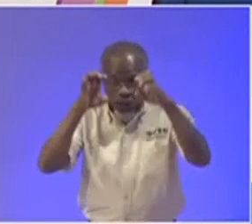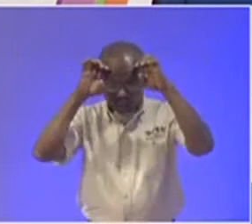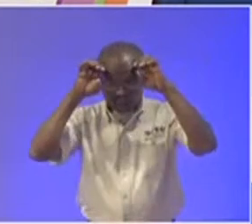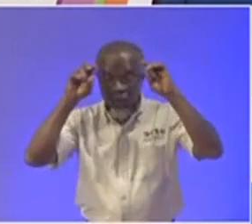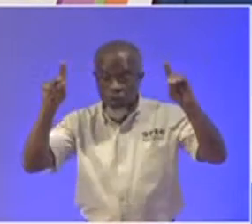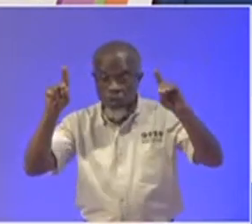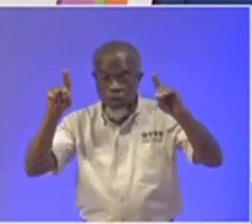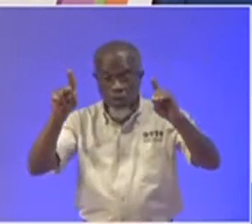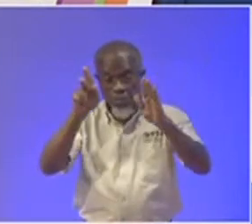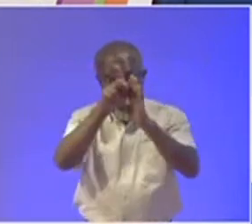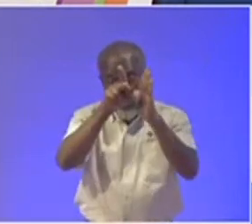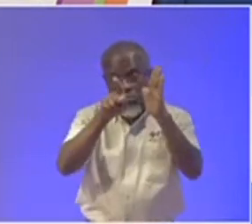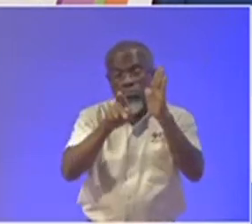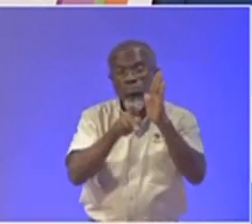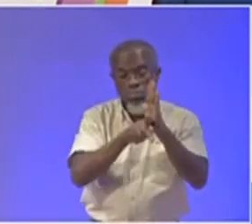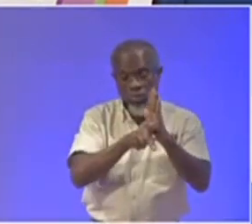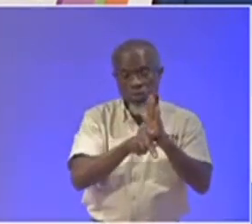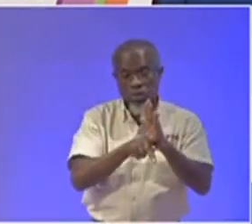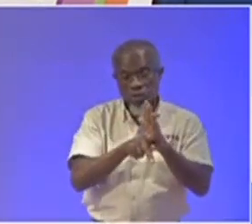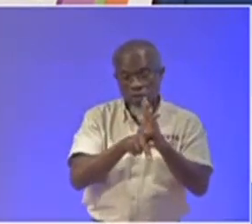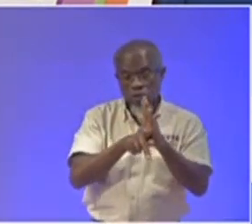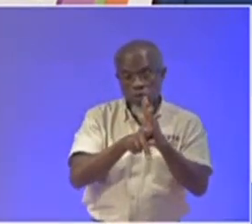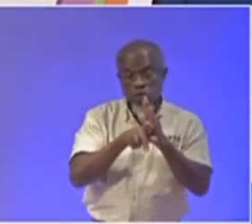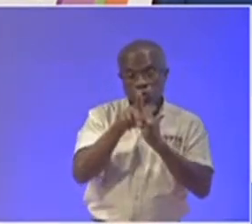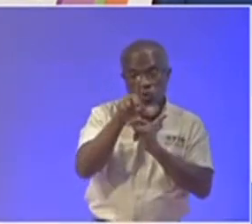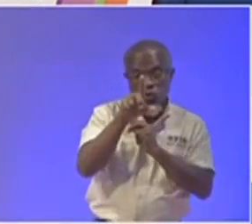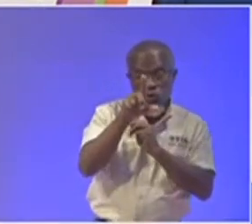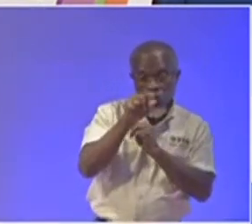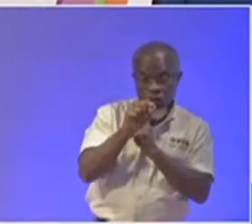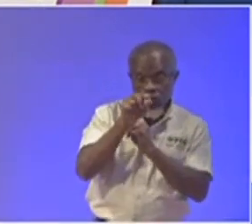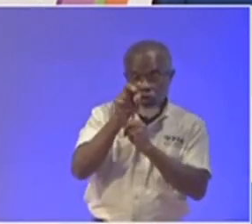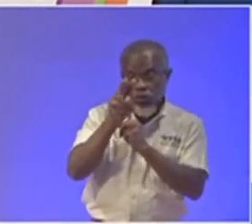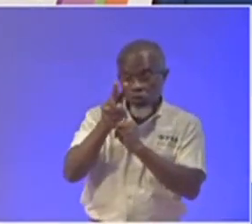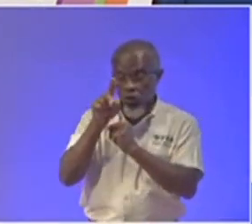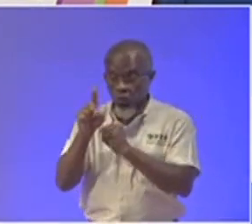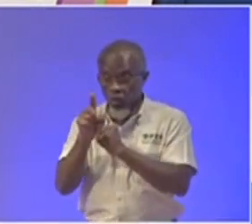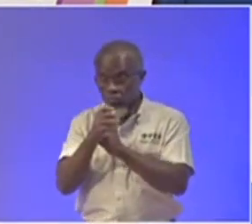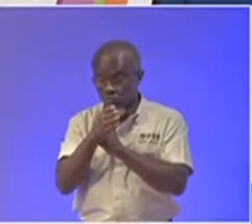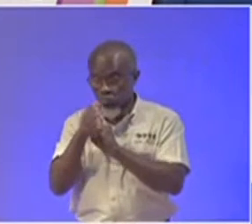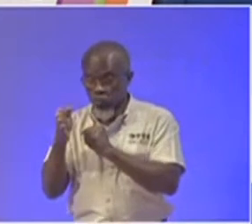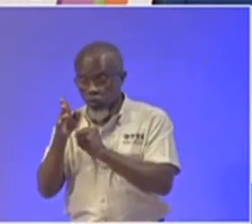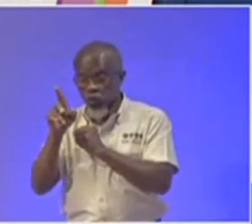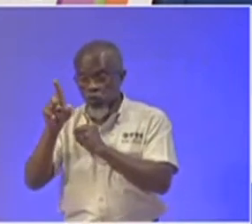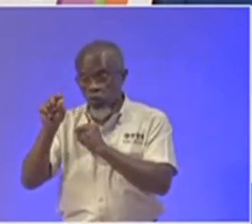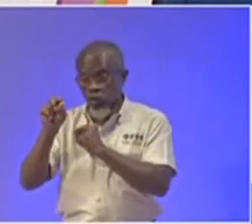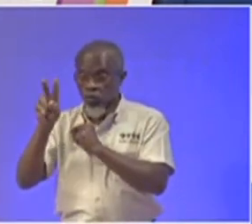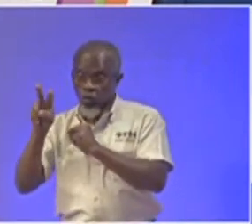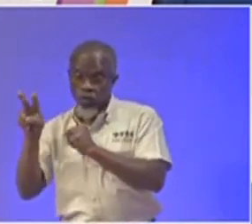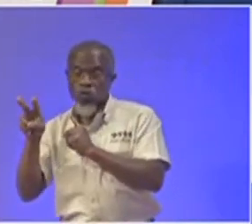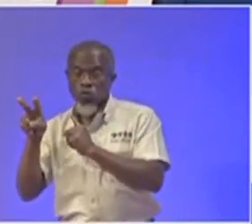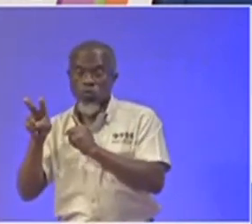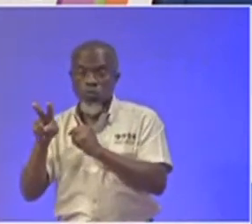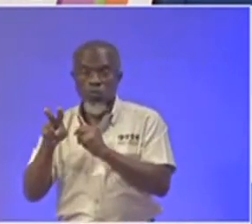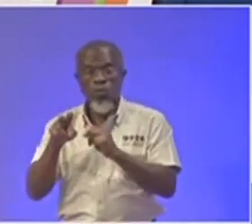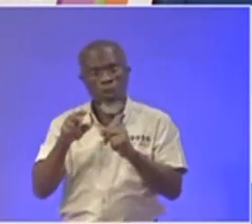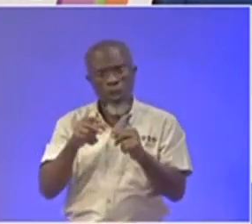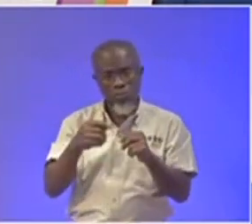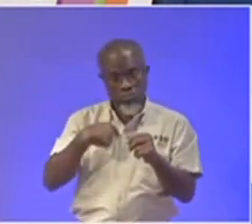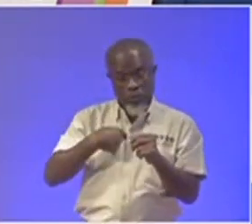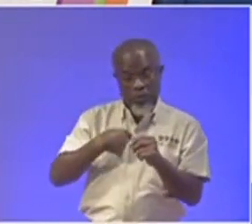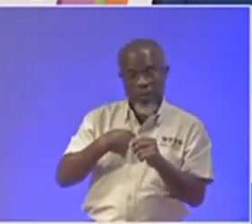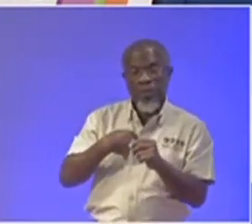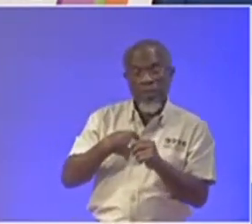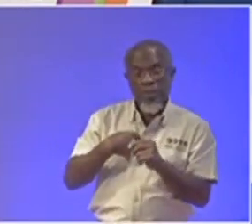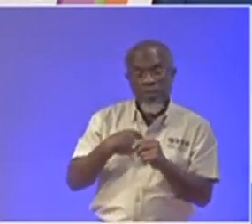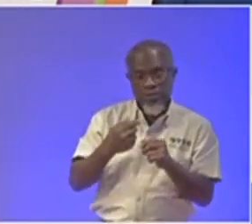policy 2021 to 2022 Education Passport to the Future. I'm DK Roster, and it has been my pleasure